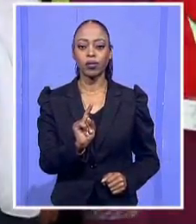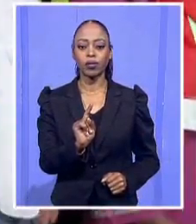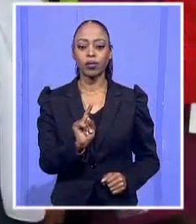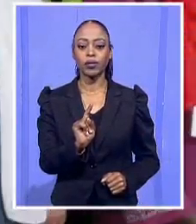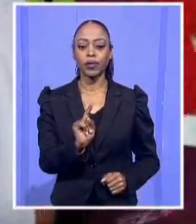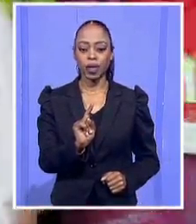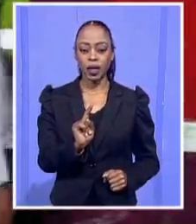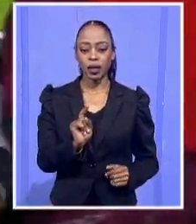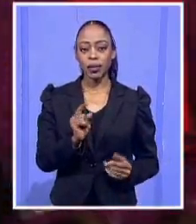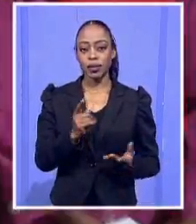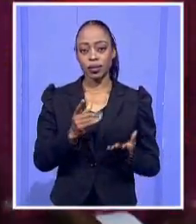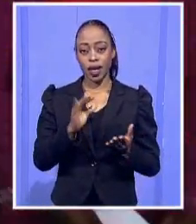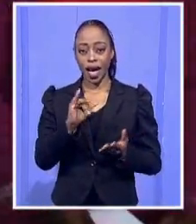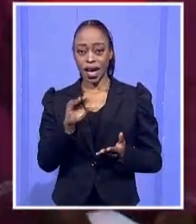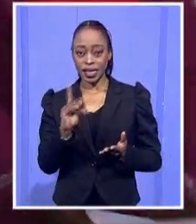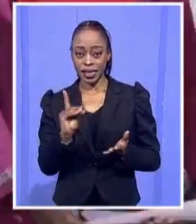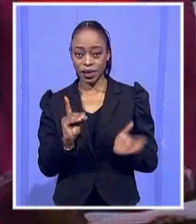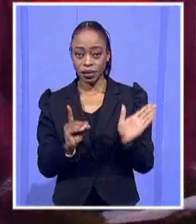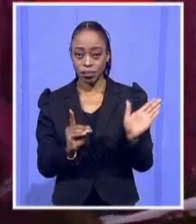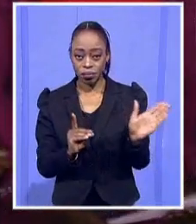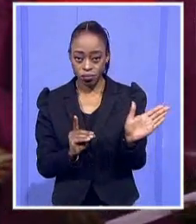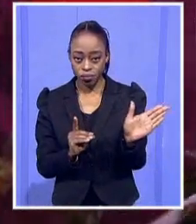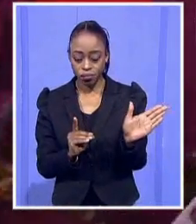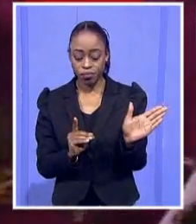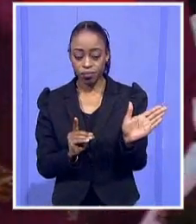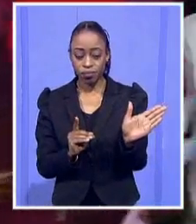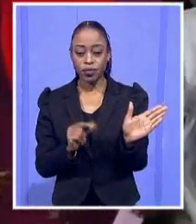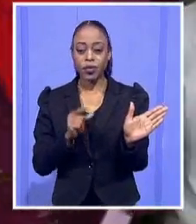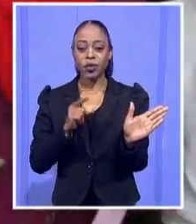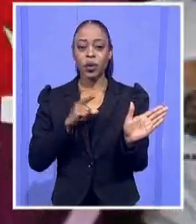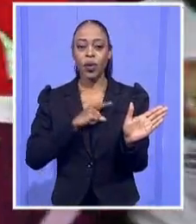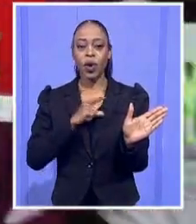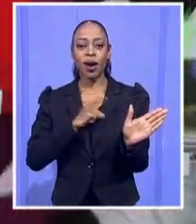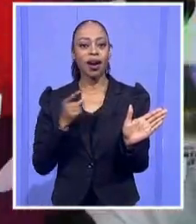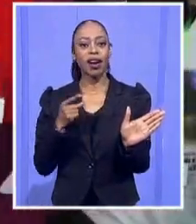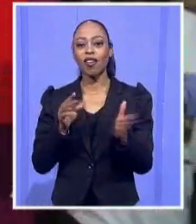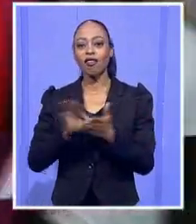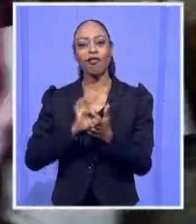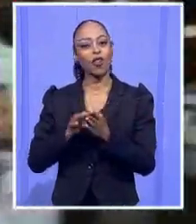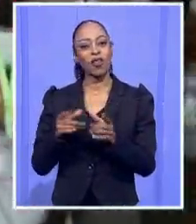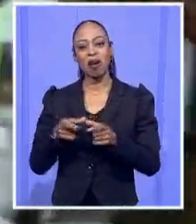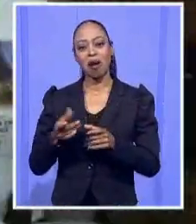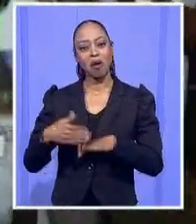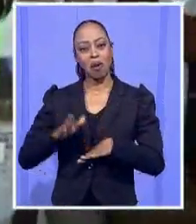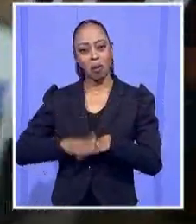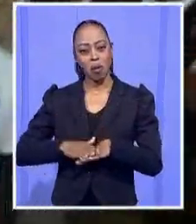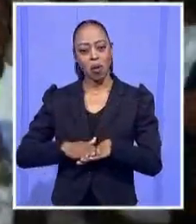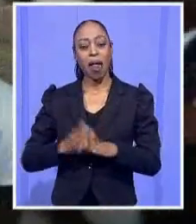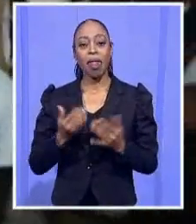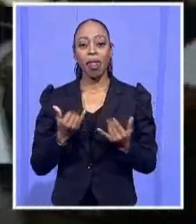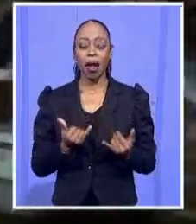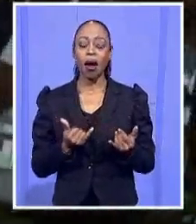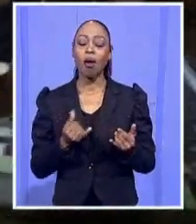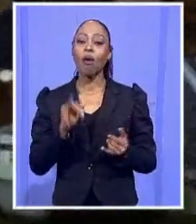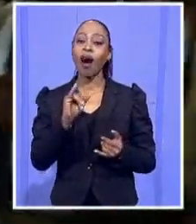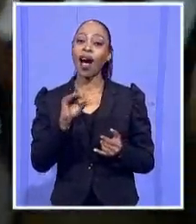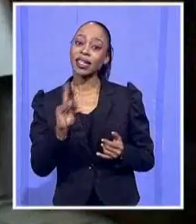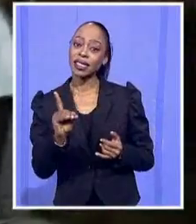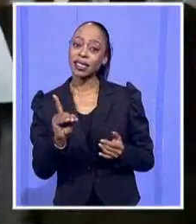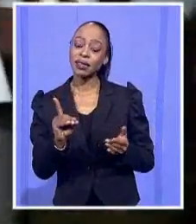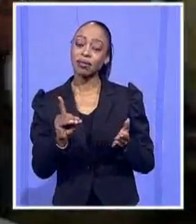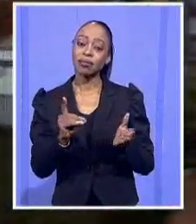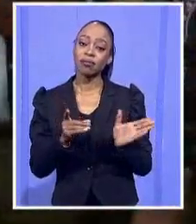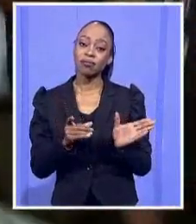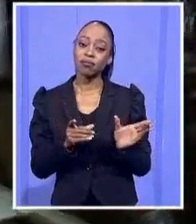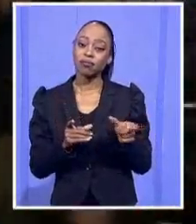will give their national identity card. We do not have voters' cards anymore in Kenya. So what you give is